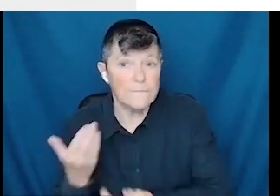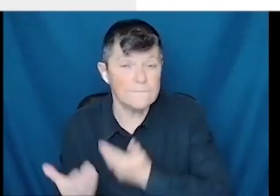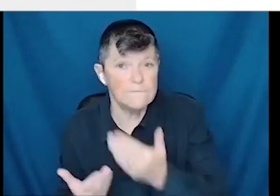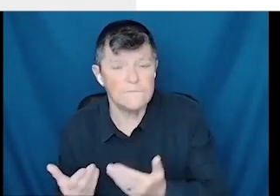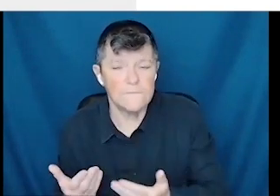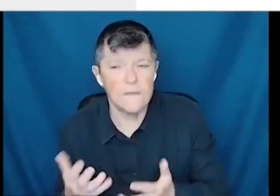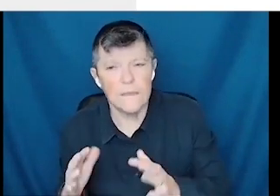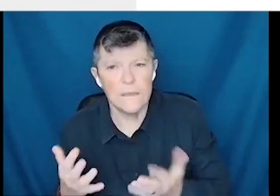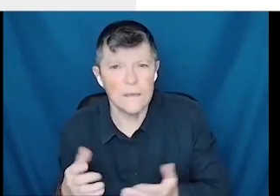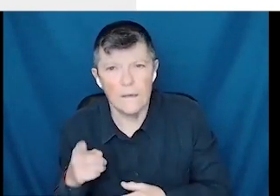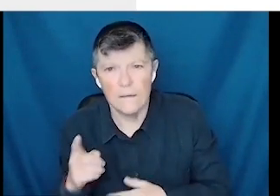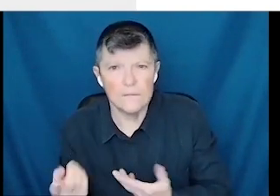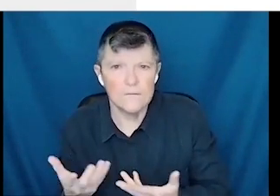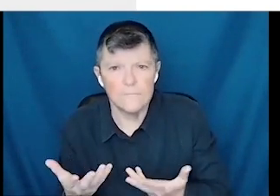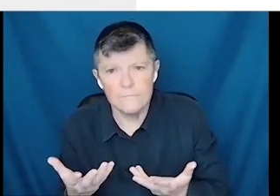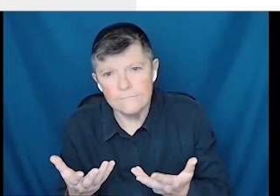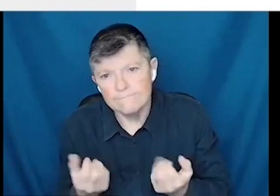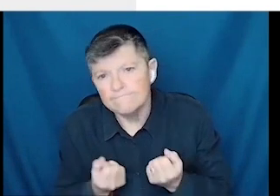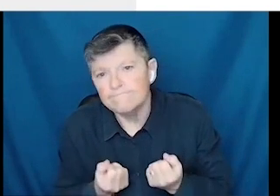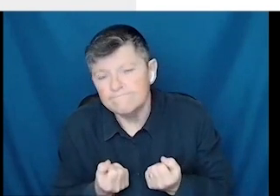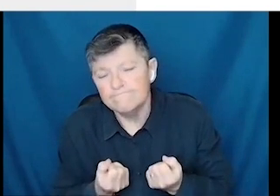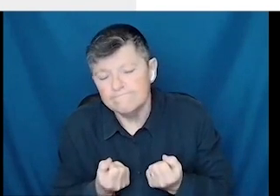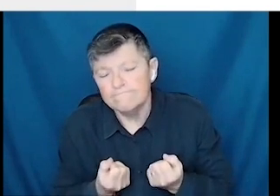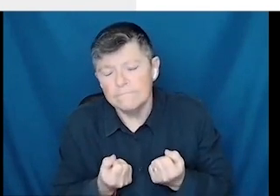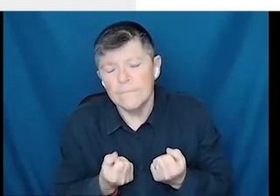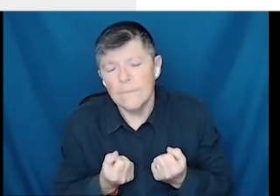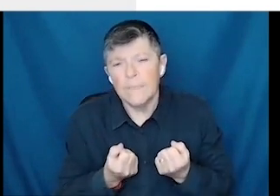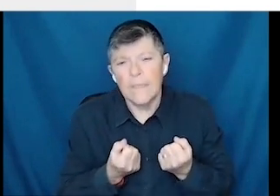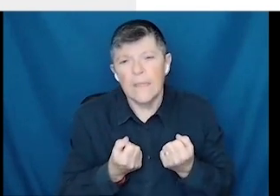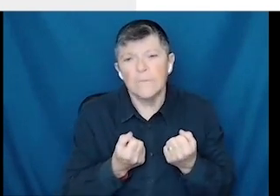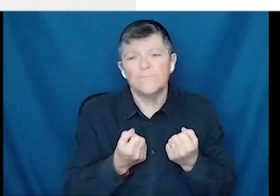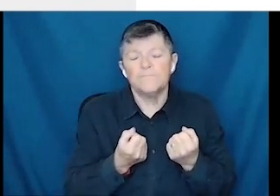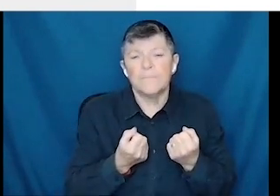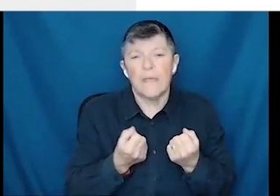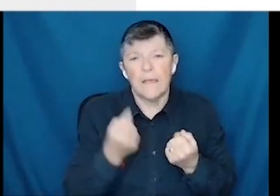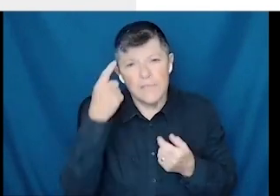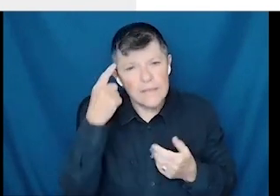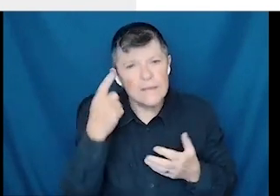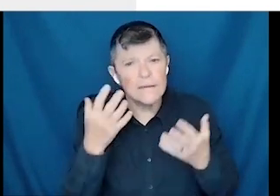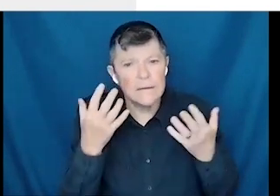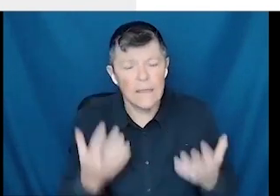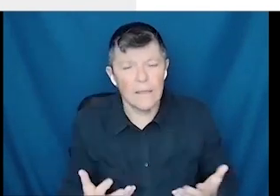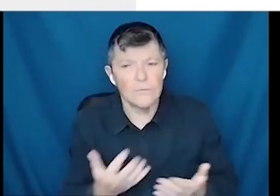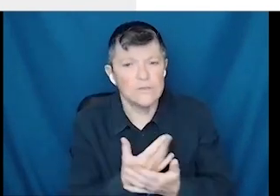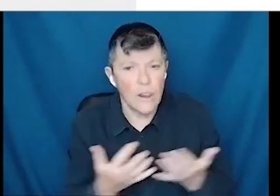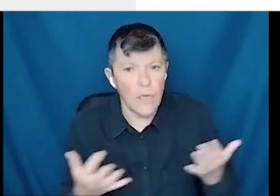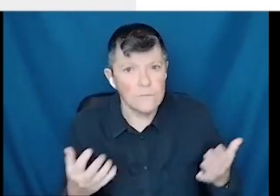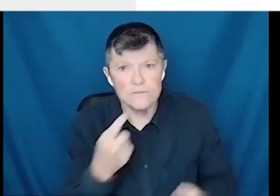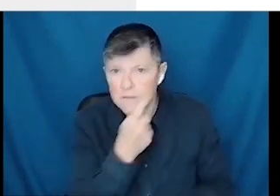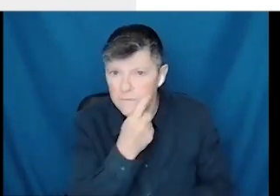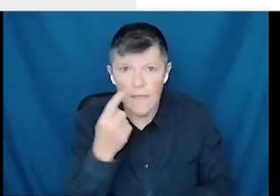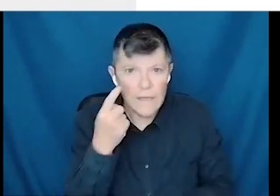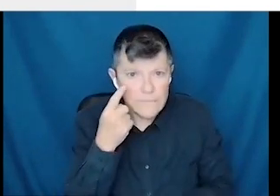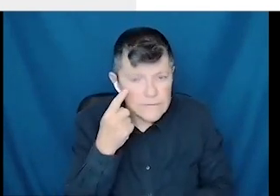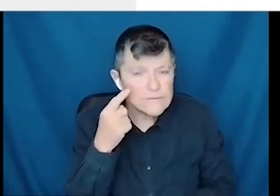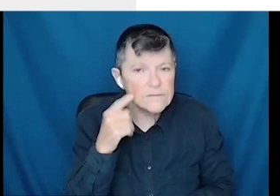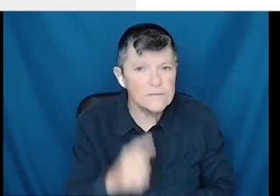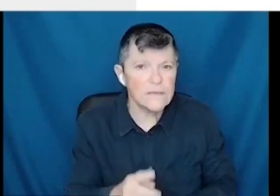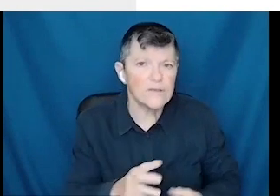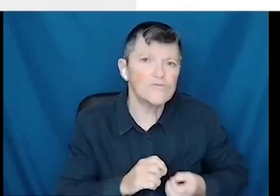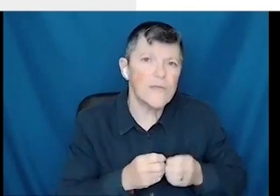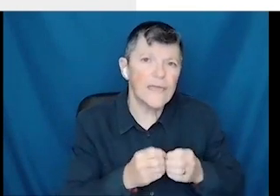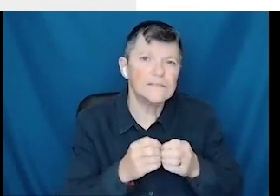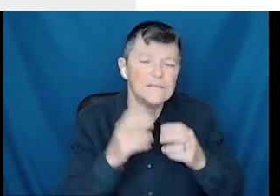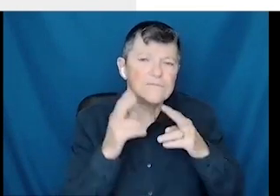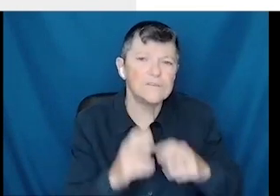I think kind of we're really used, I think now there's lots of evidence that kind of creative research methods can be